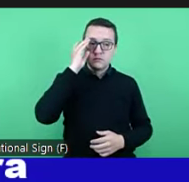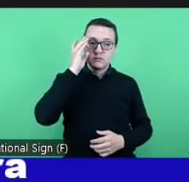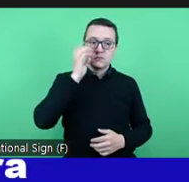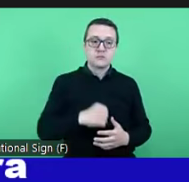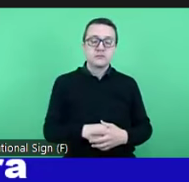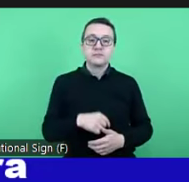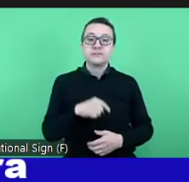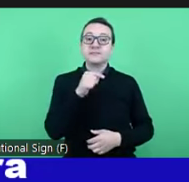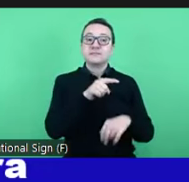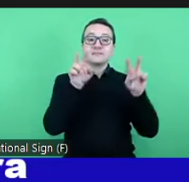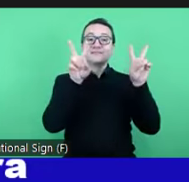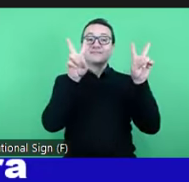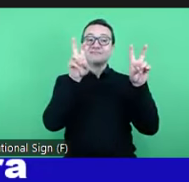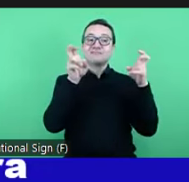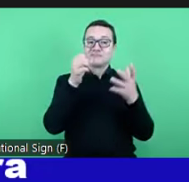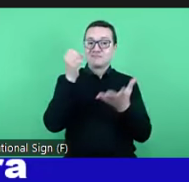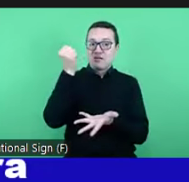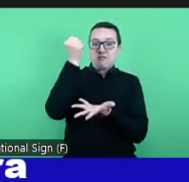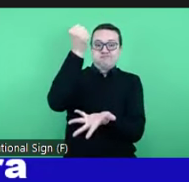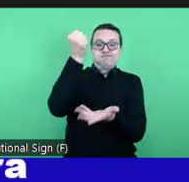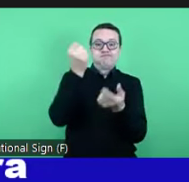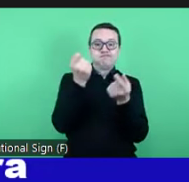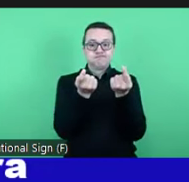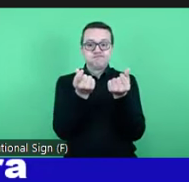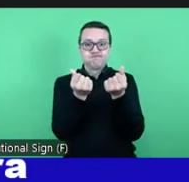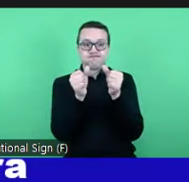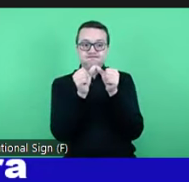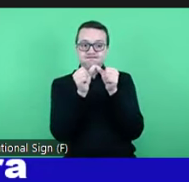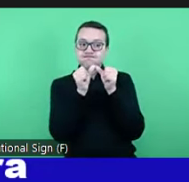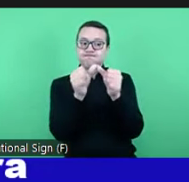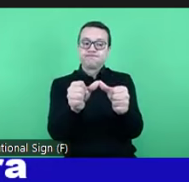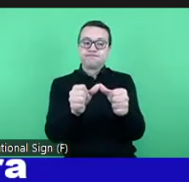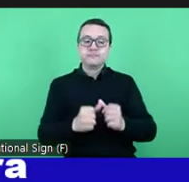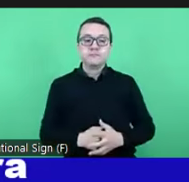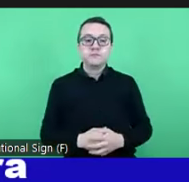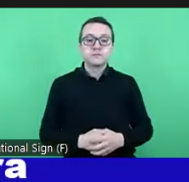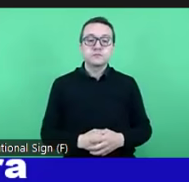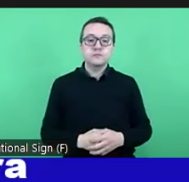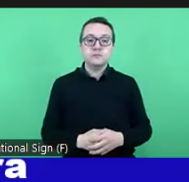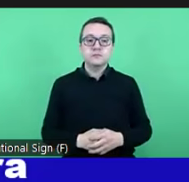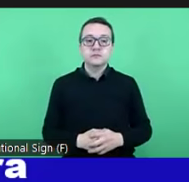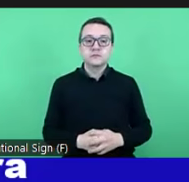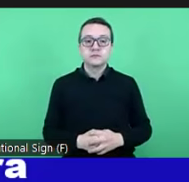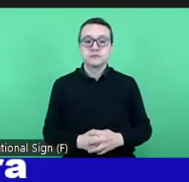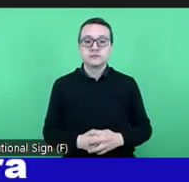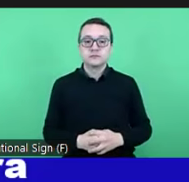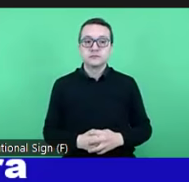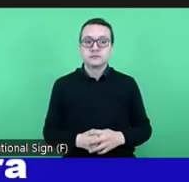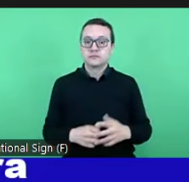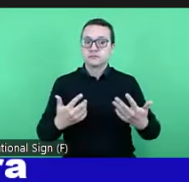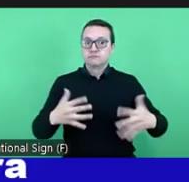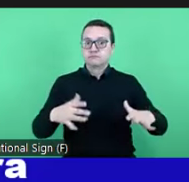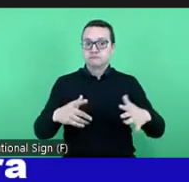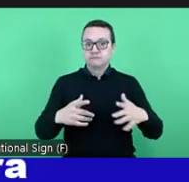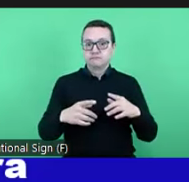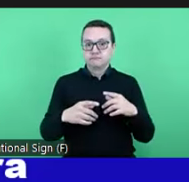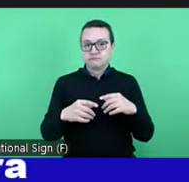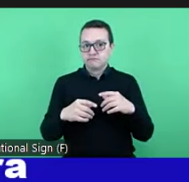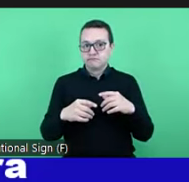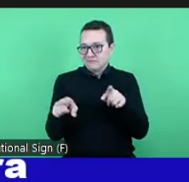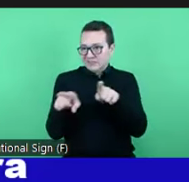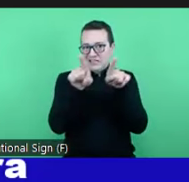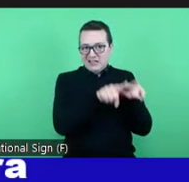In terms of ela sustainability traz desafio comum para todo mundo. No caso do of Brasil, a gente, funding, it's a common o maior challenge